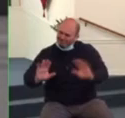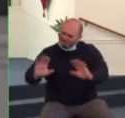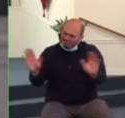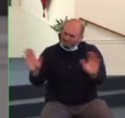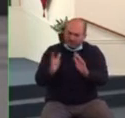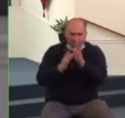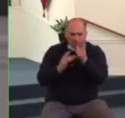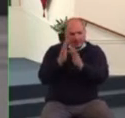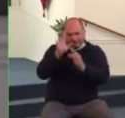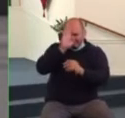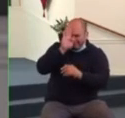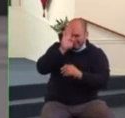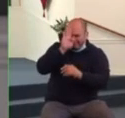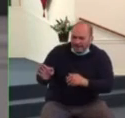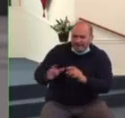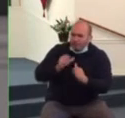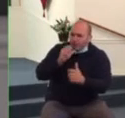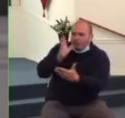of Jesus.